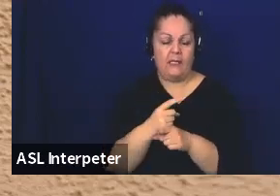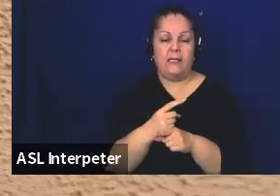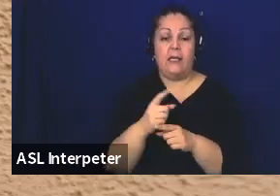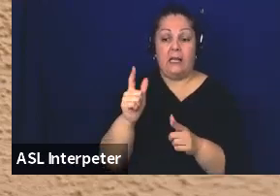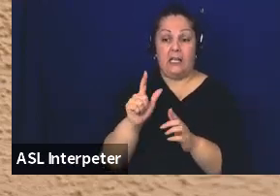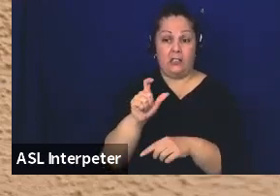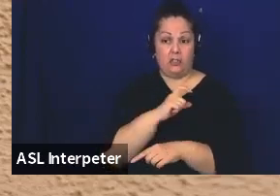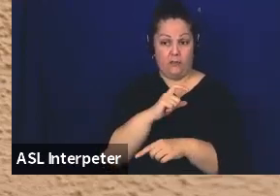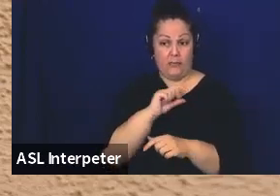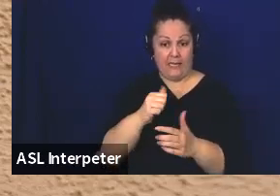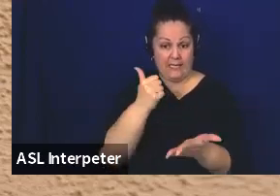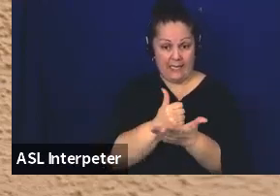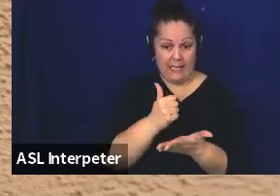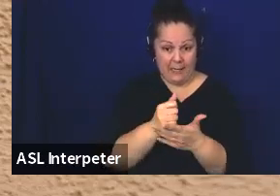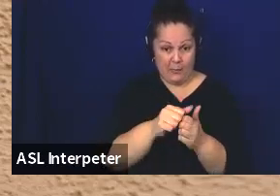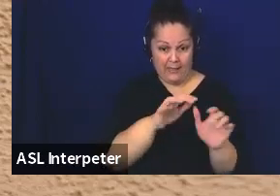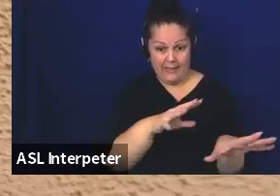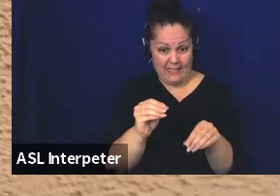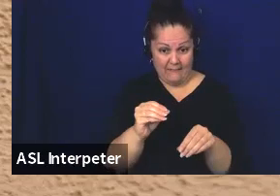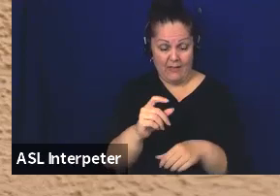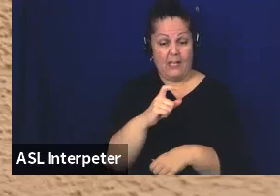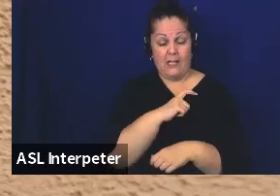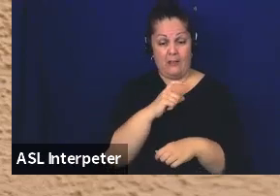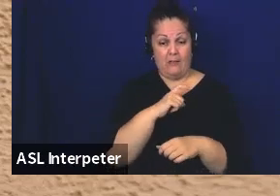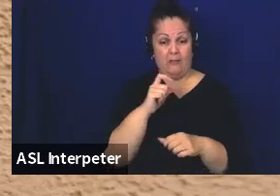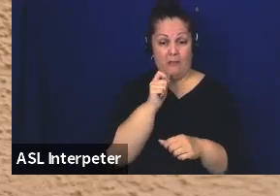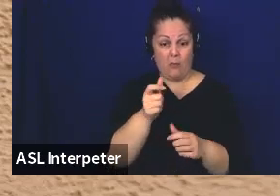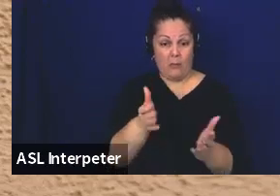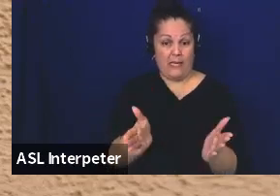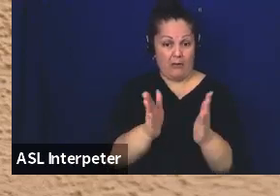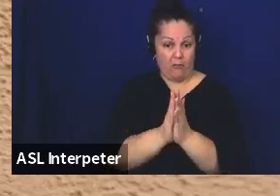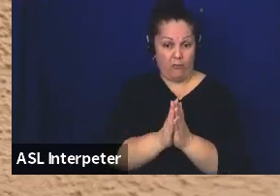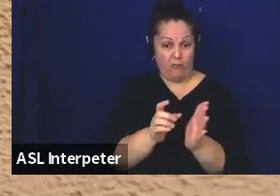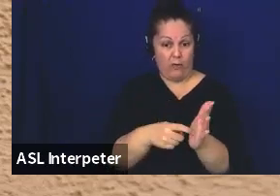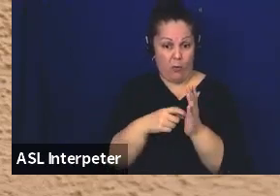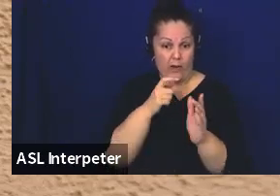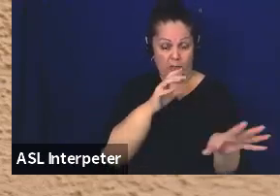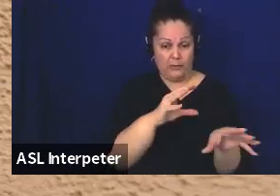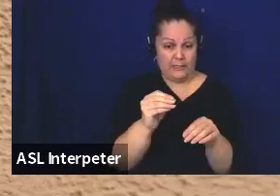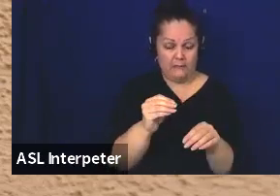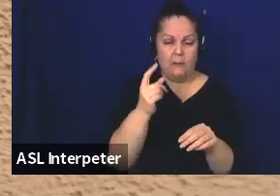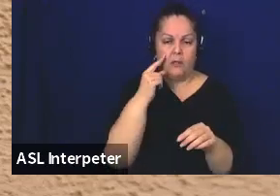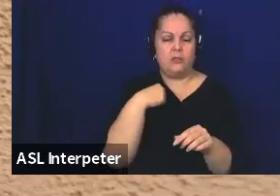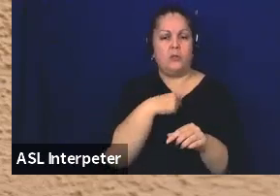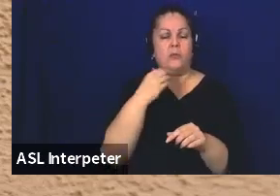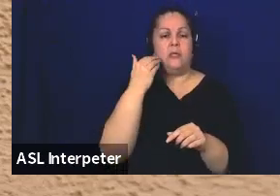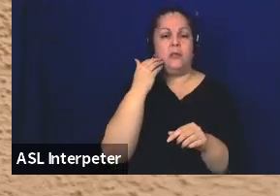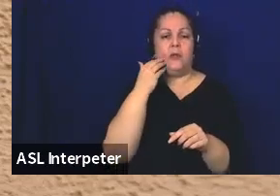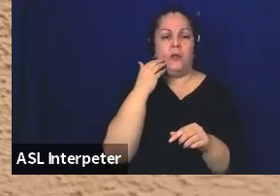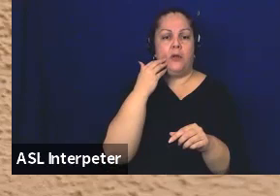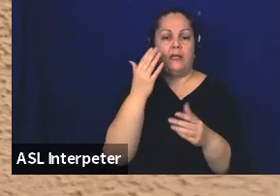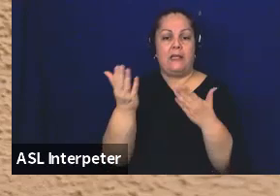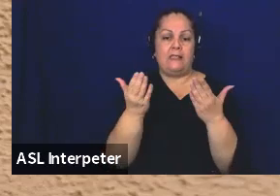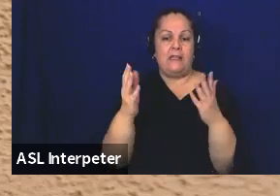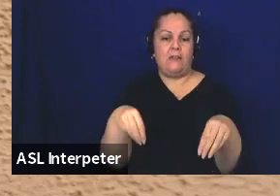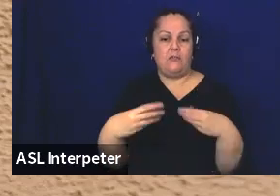enforcement able to assist with leaving? And is law enforcement going to be required for leaving? Because we know that service